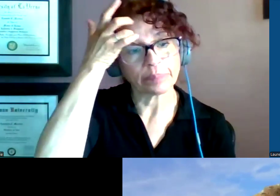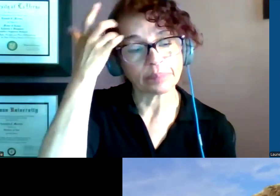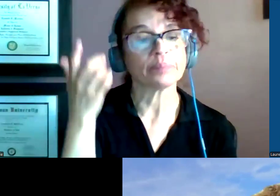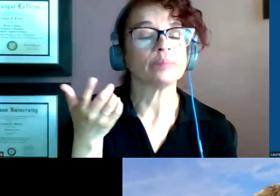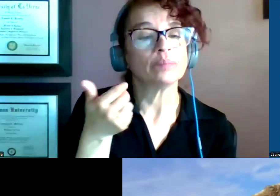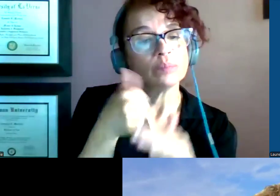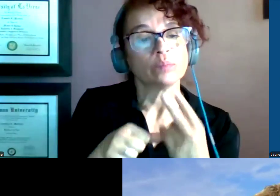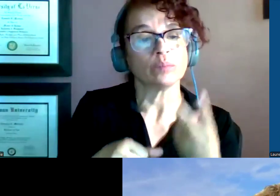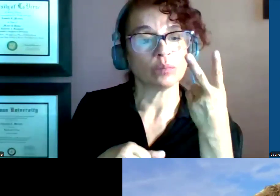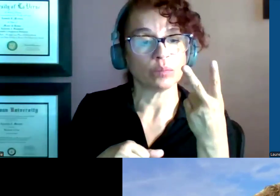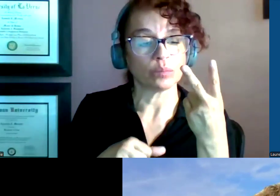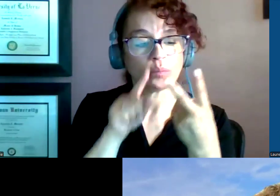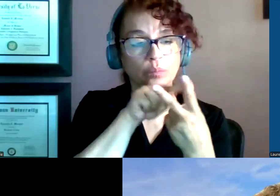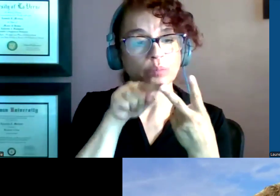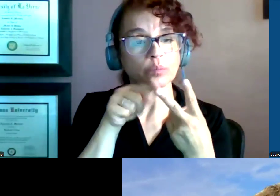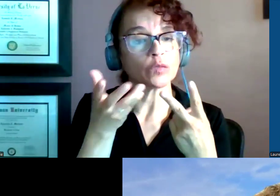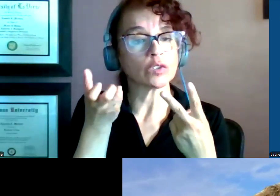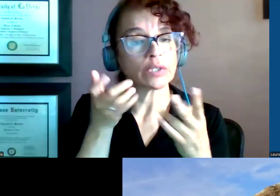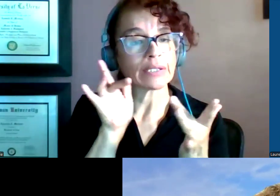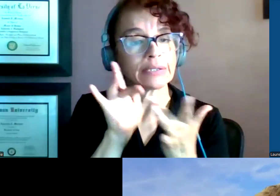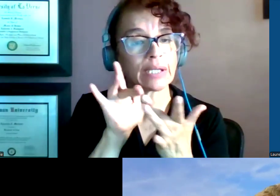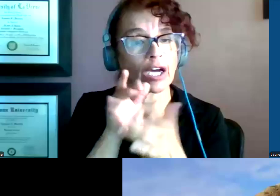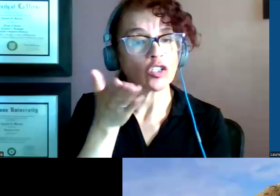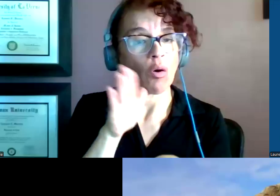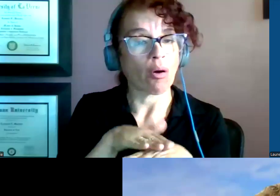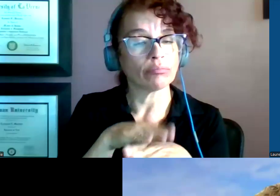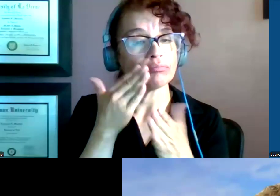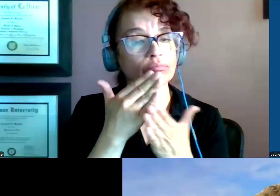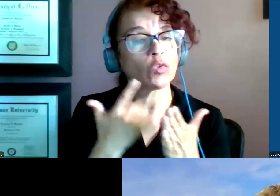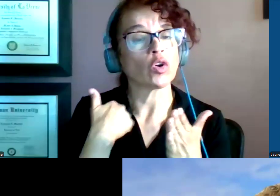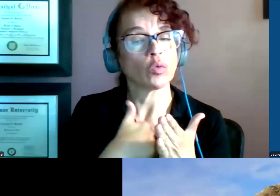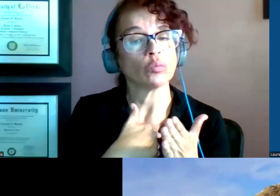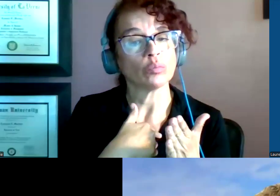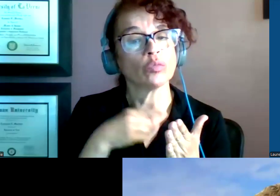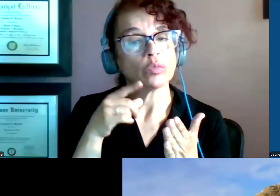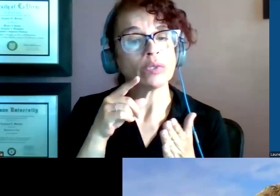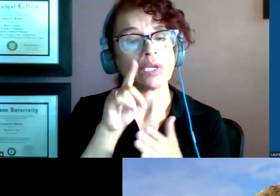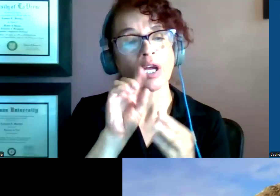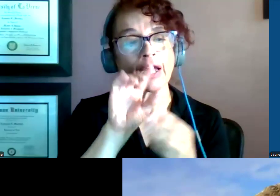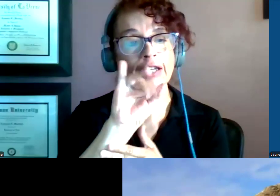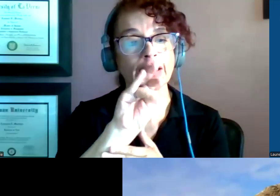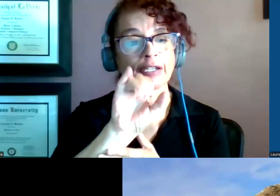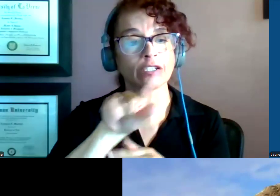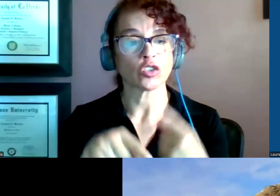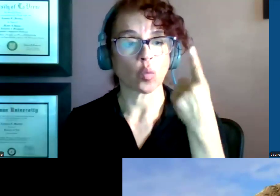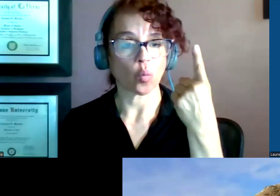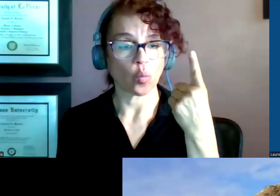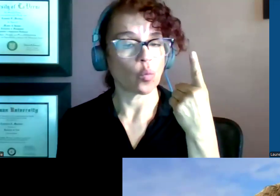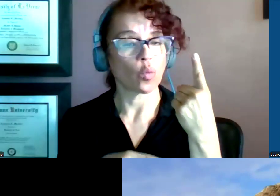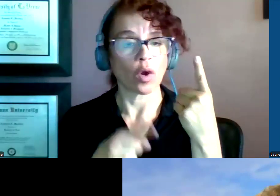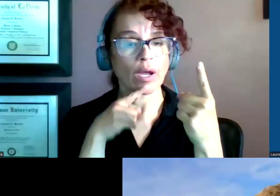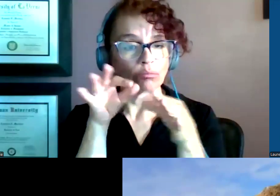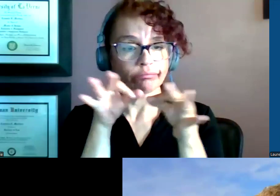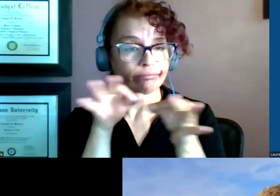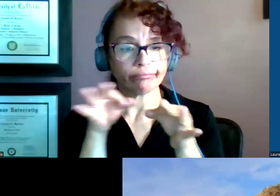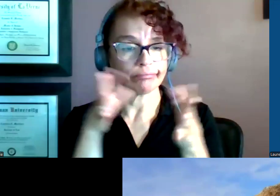There were two bills that I wanted to touch on that we think address Initiative 1. I'm not going to go into too